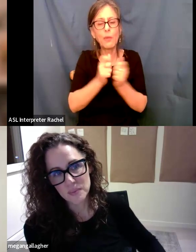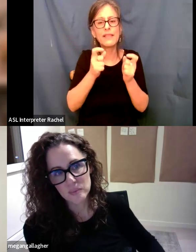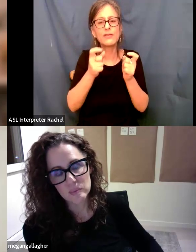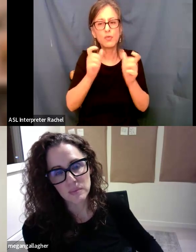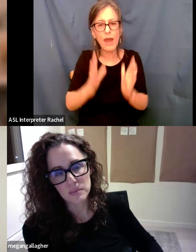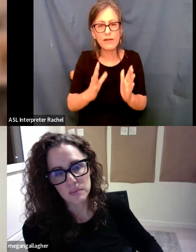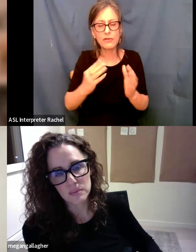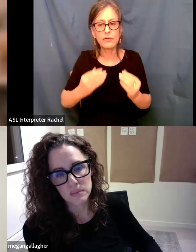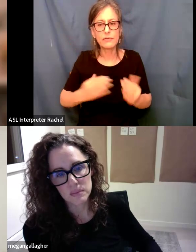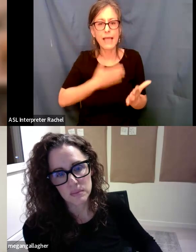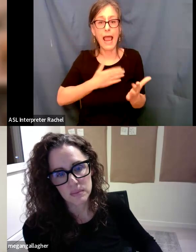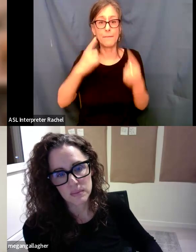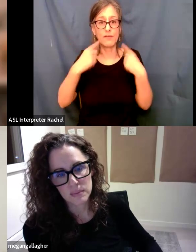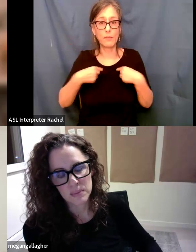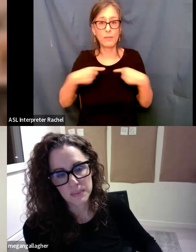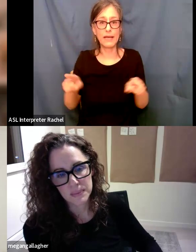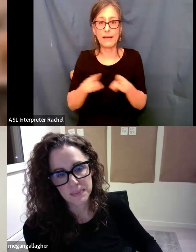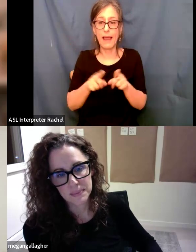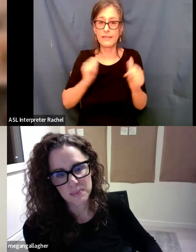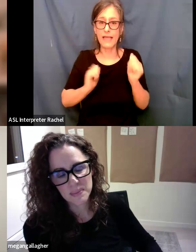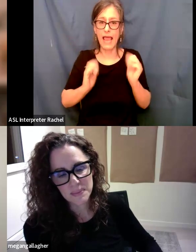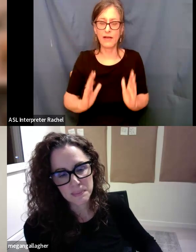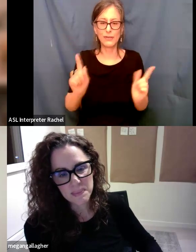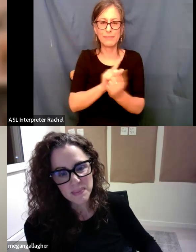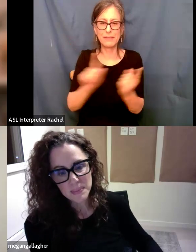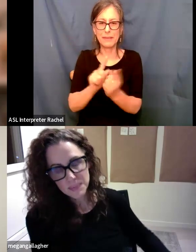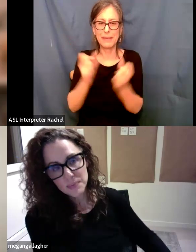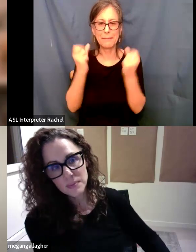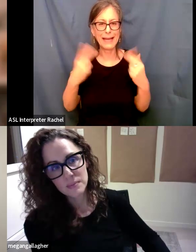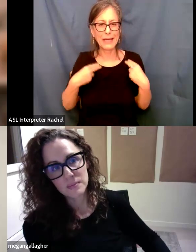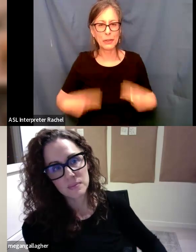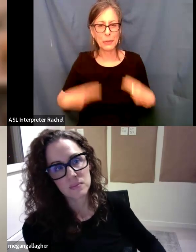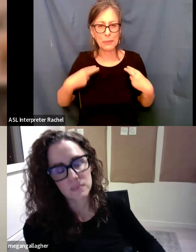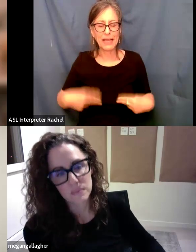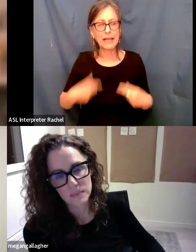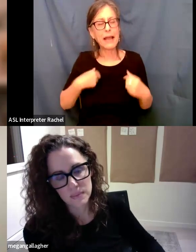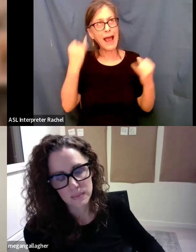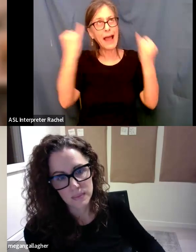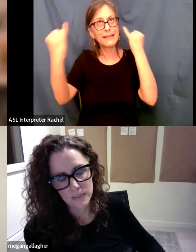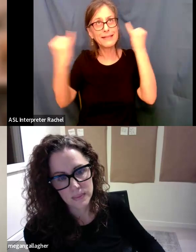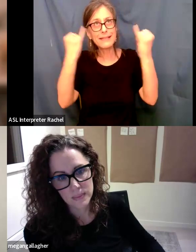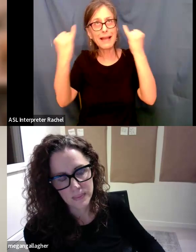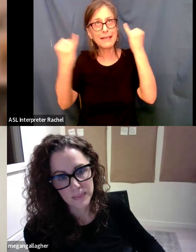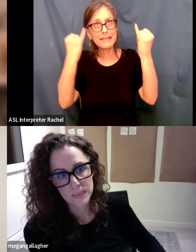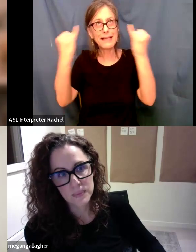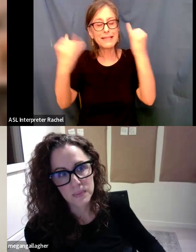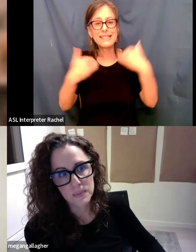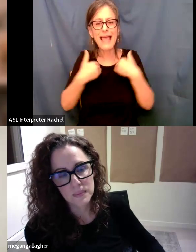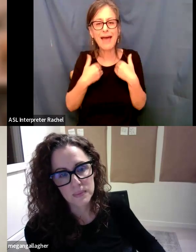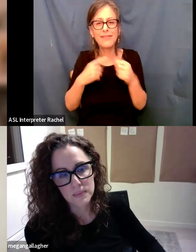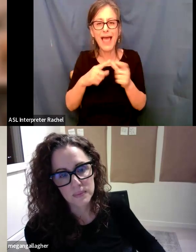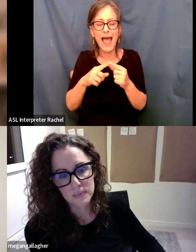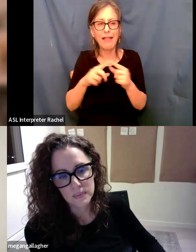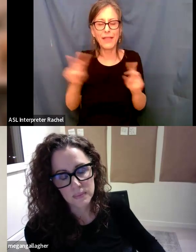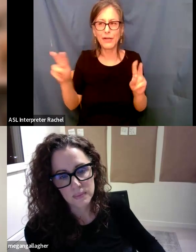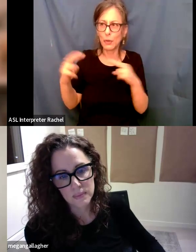joy for me with acting is like meeting the humans, and you can have all the ideas in the world of like what this relationship is going to feel like or whatever, and then you just look in